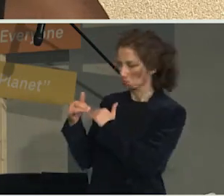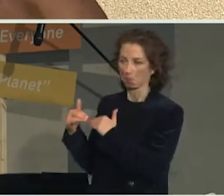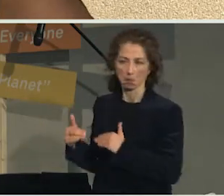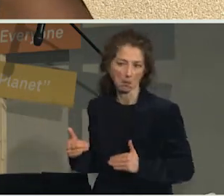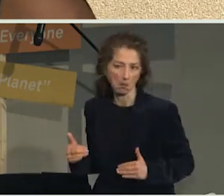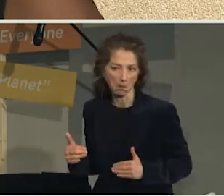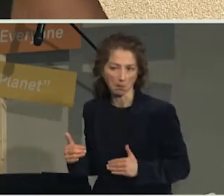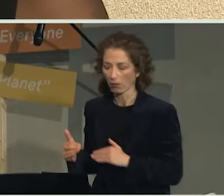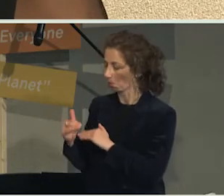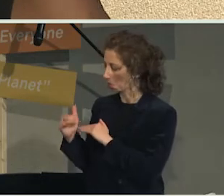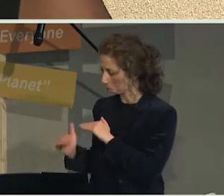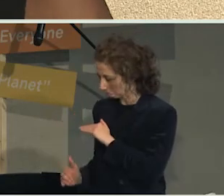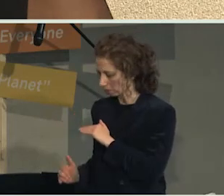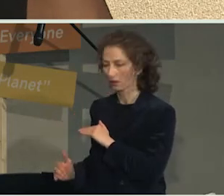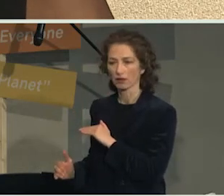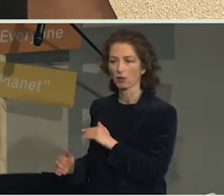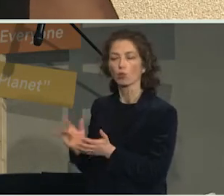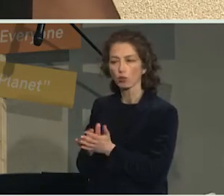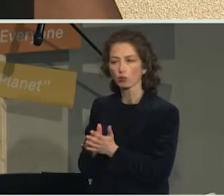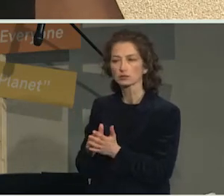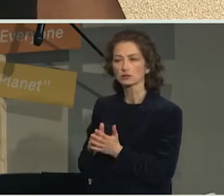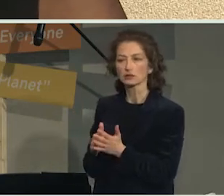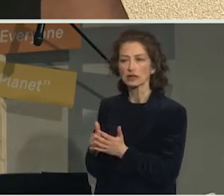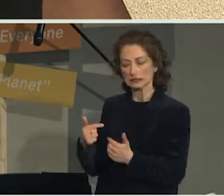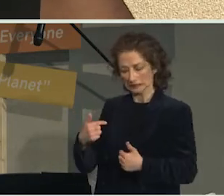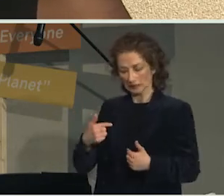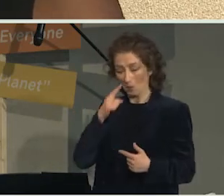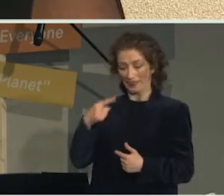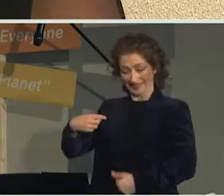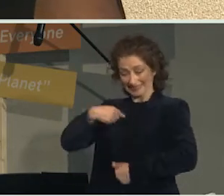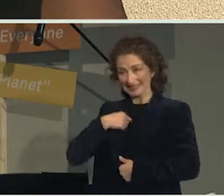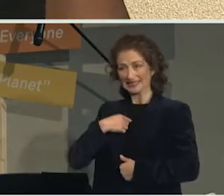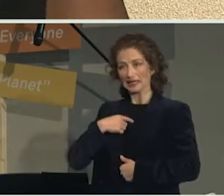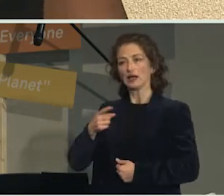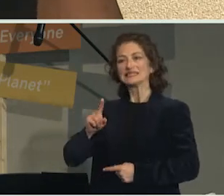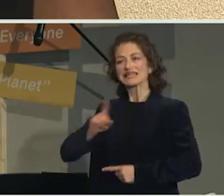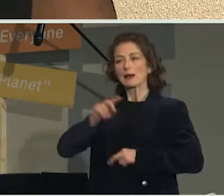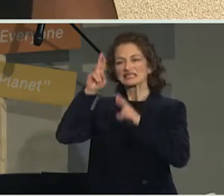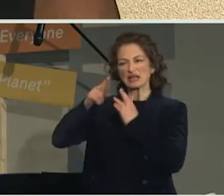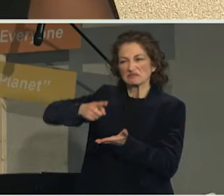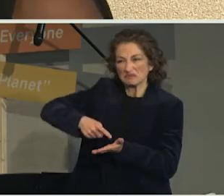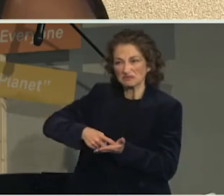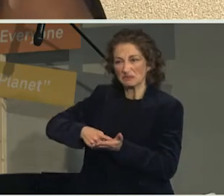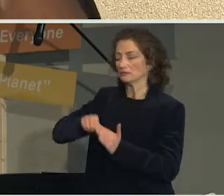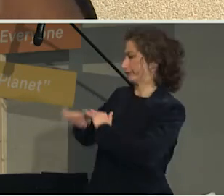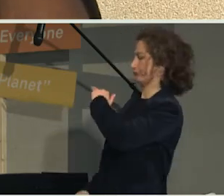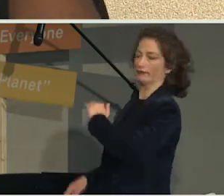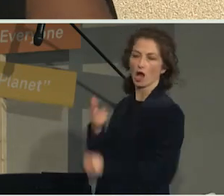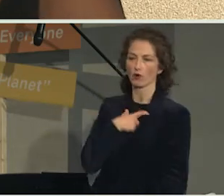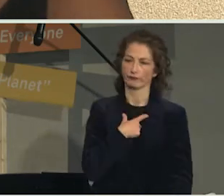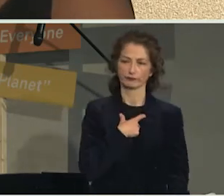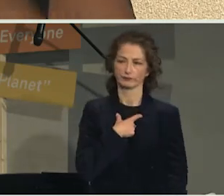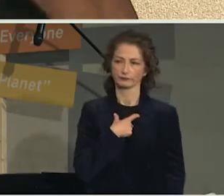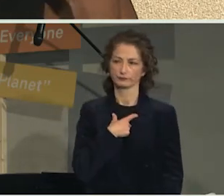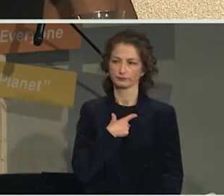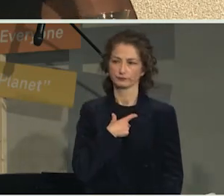sister for my standing up for myself. So the imperative of being a solid race woman who stood behind